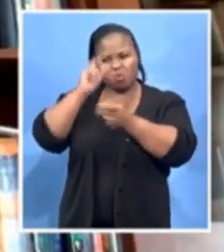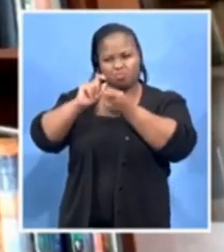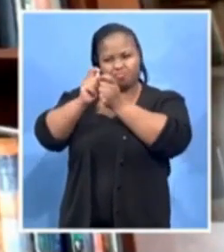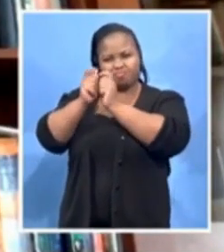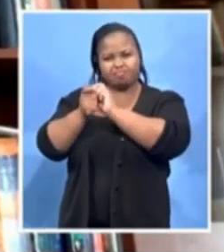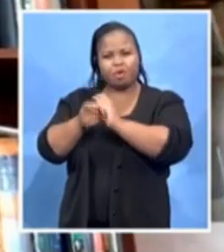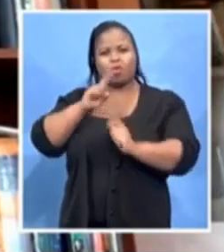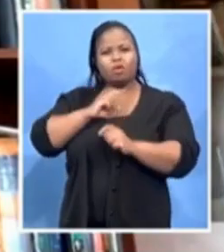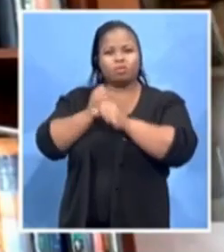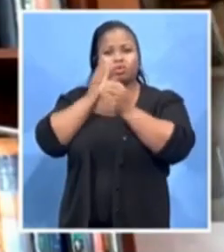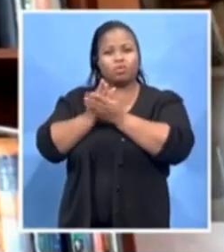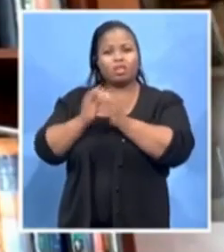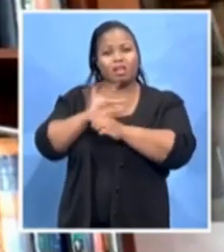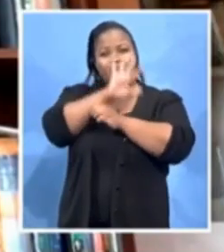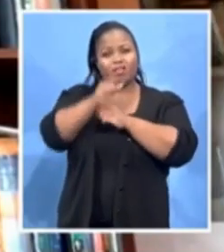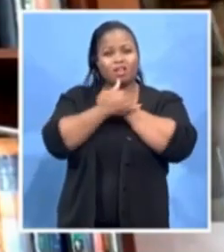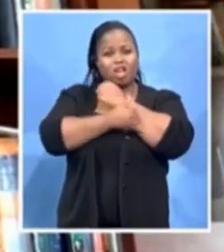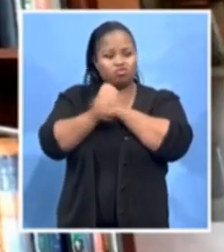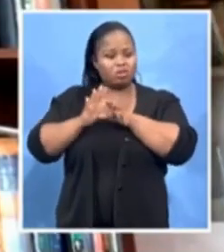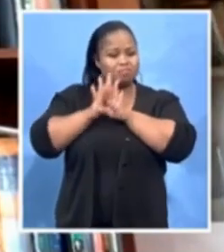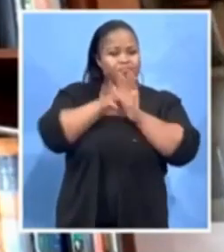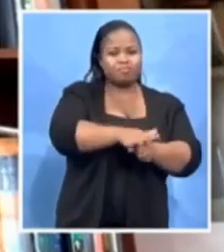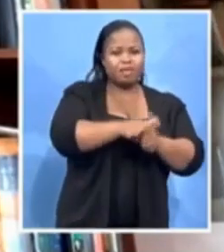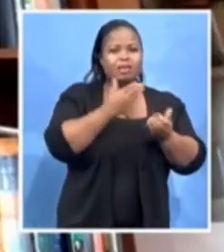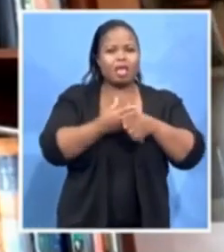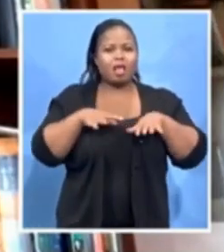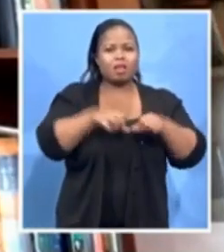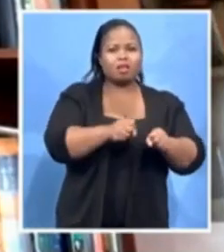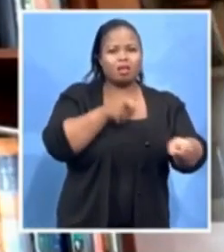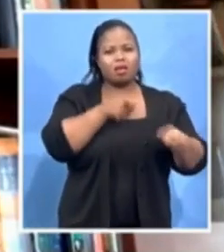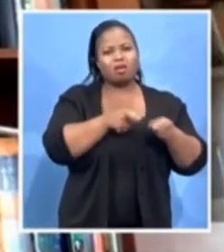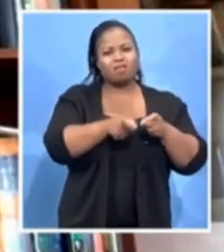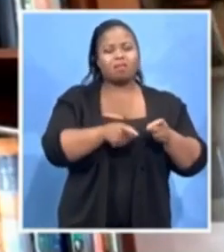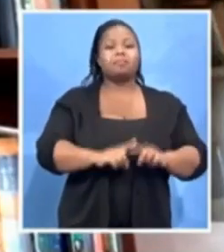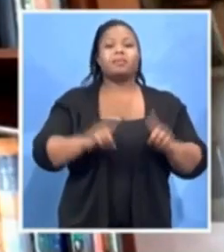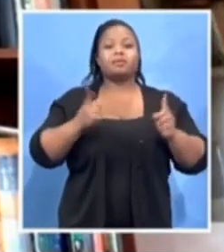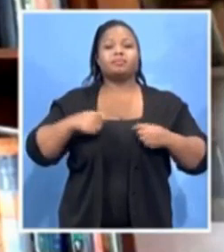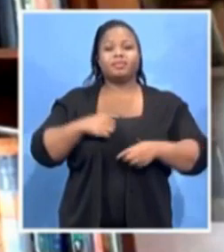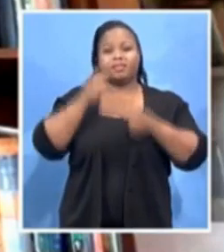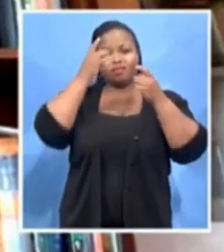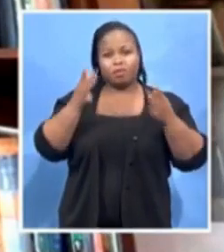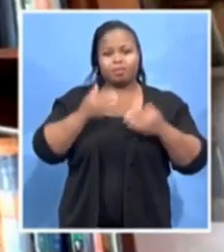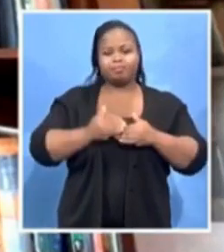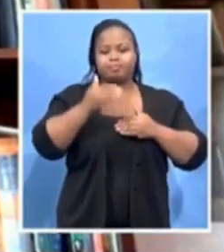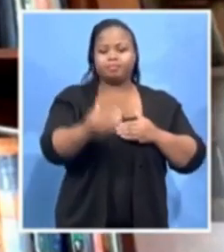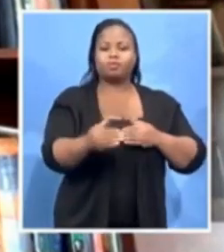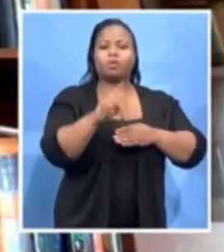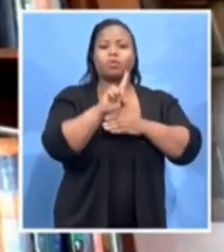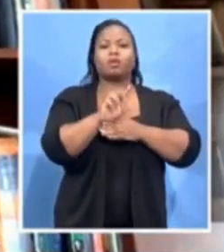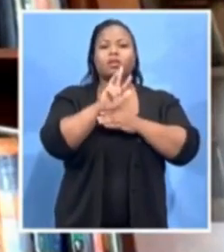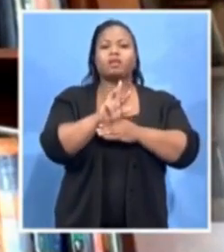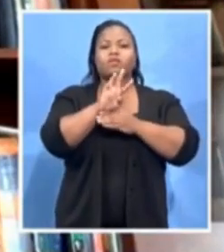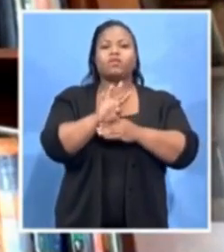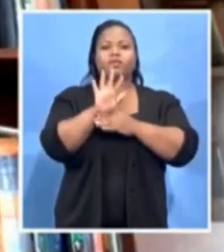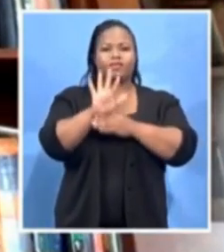to manipulate. But as I've said, by 1945, the United Nations organizations